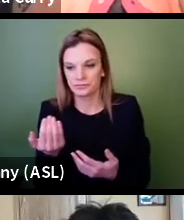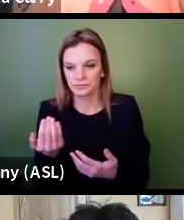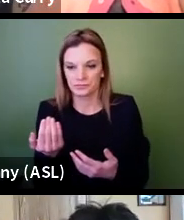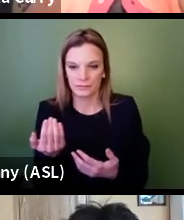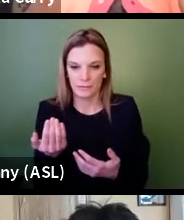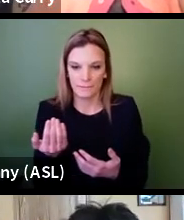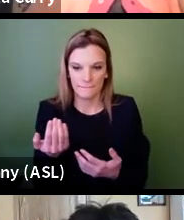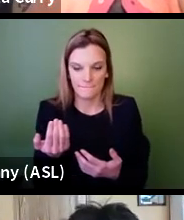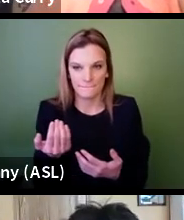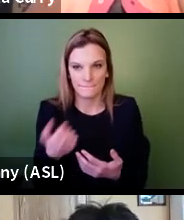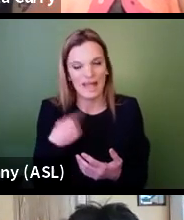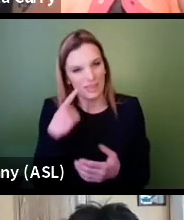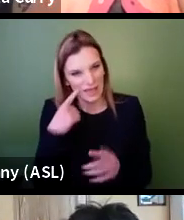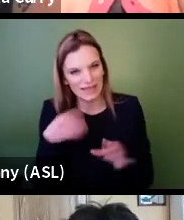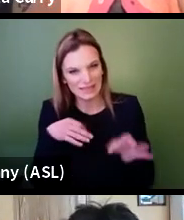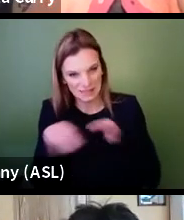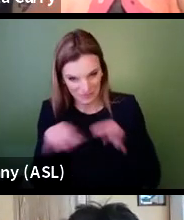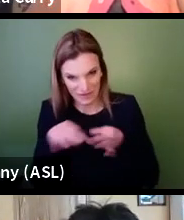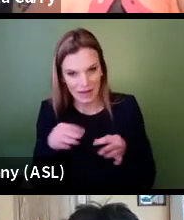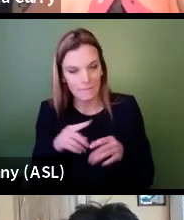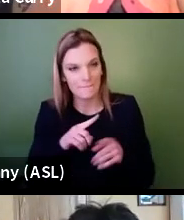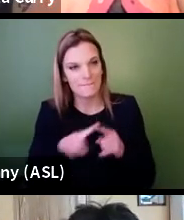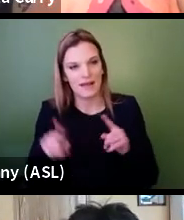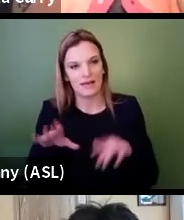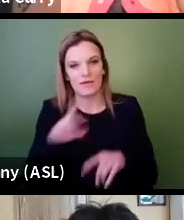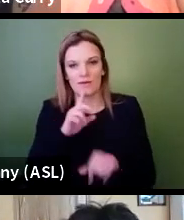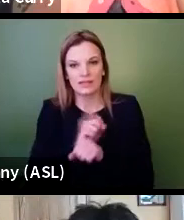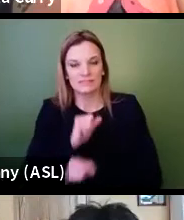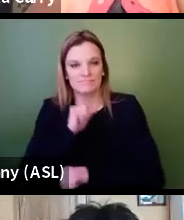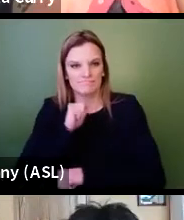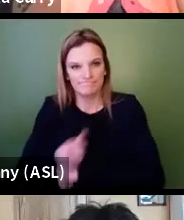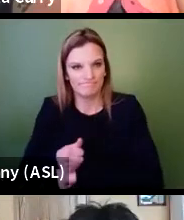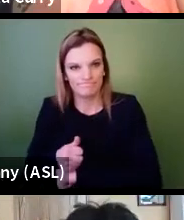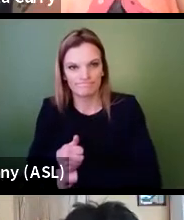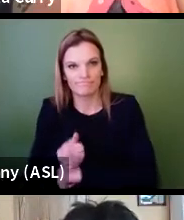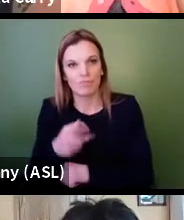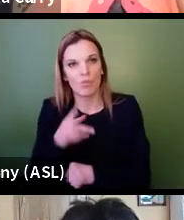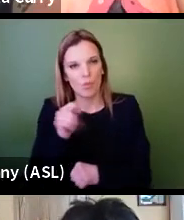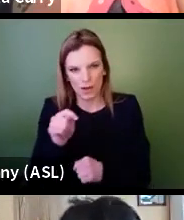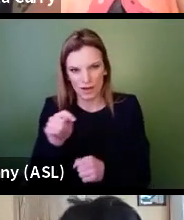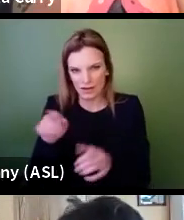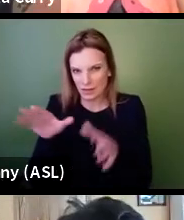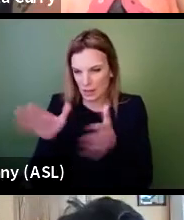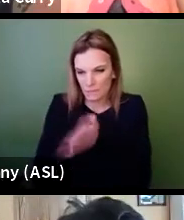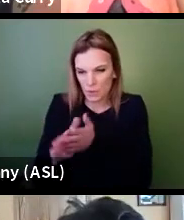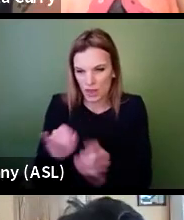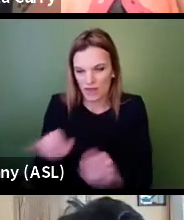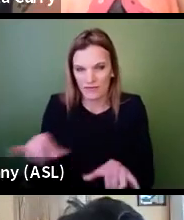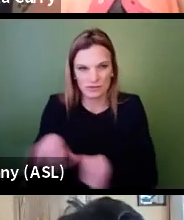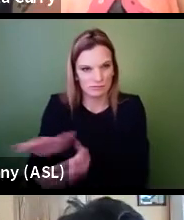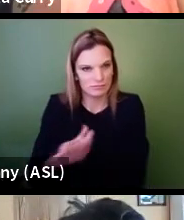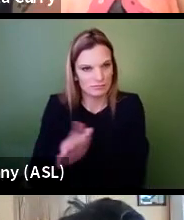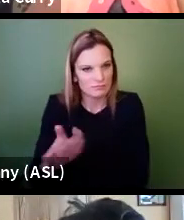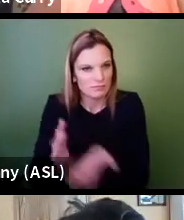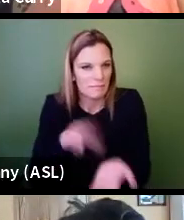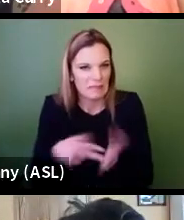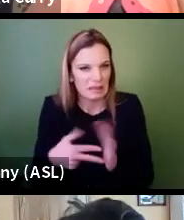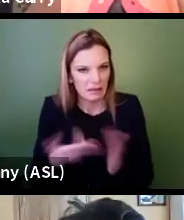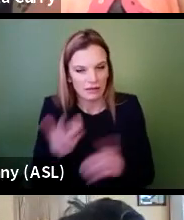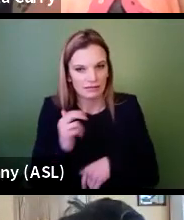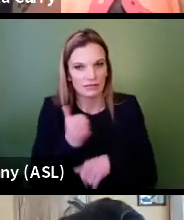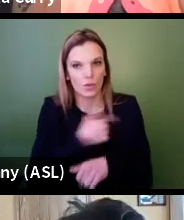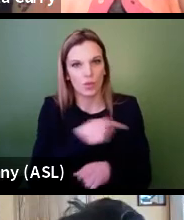I think it's defined, but I don't think it's set. Like, the definition of what a community of interest is not set. It feels like it's important because we're the